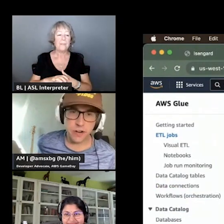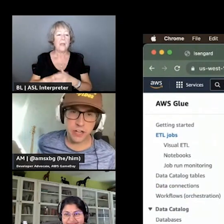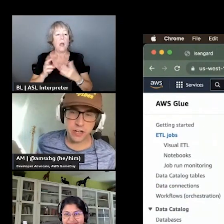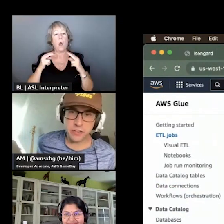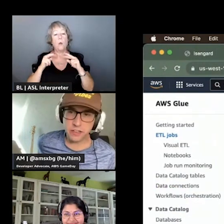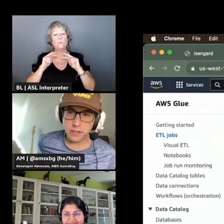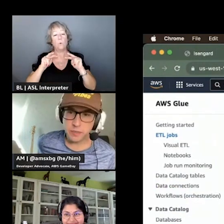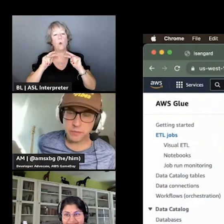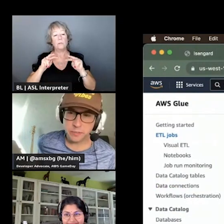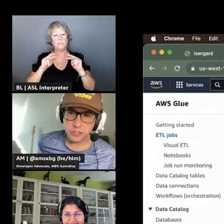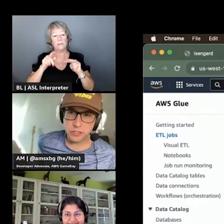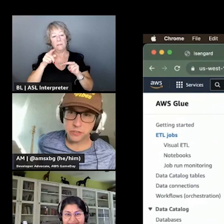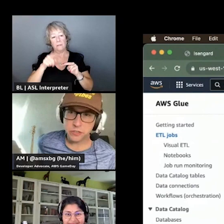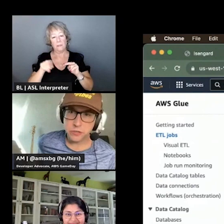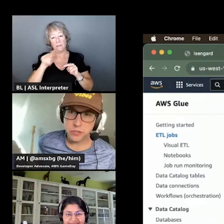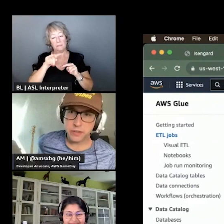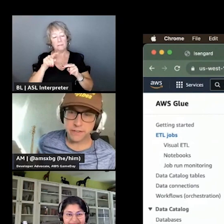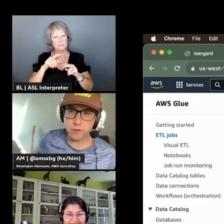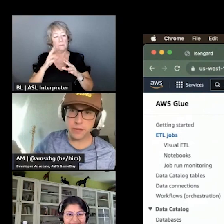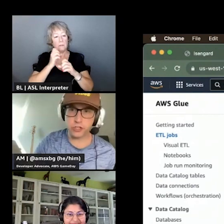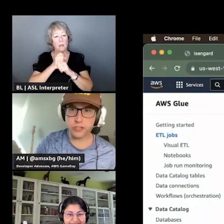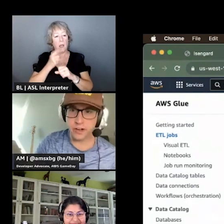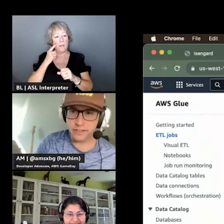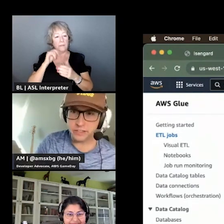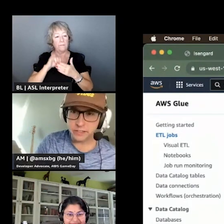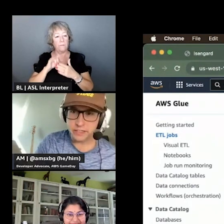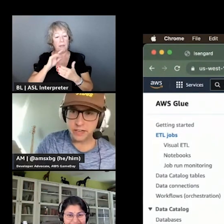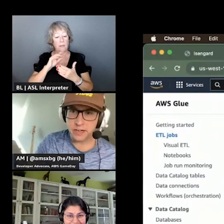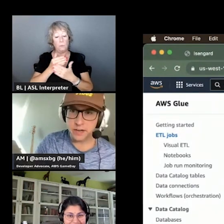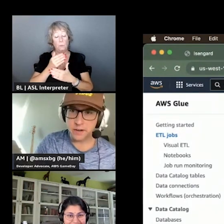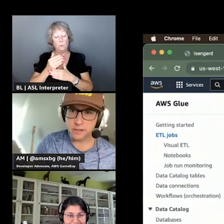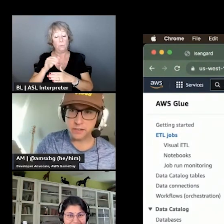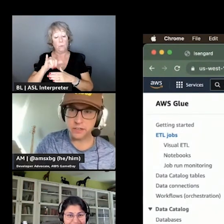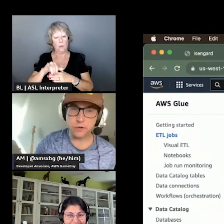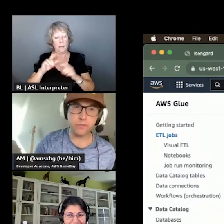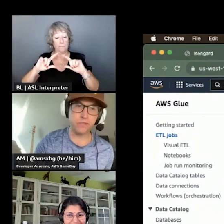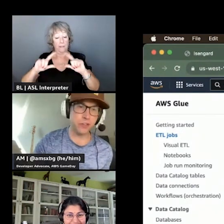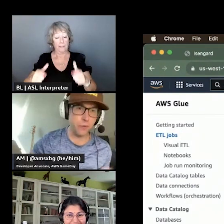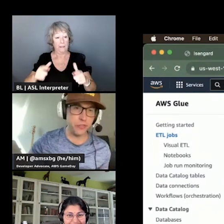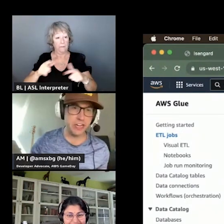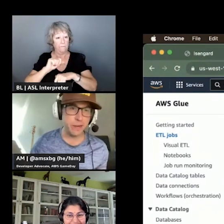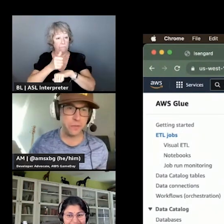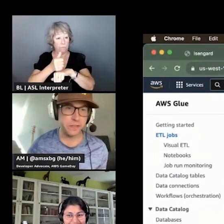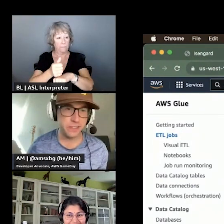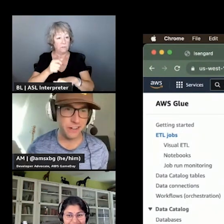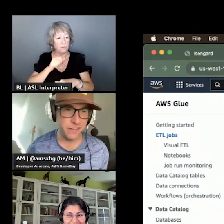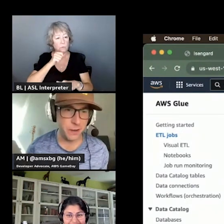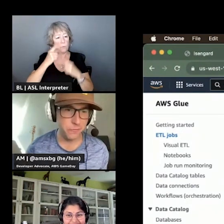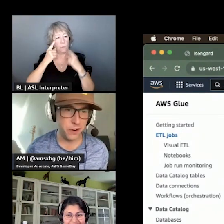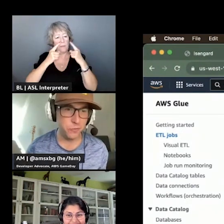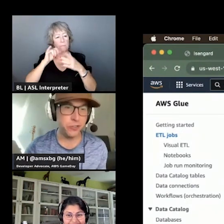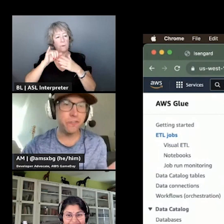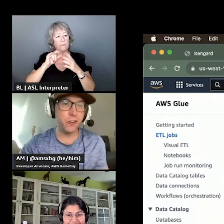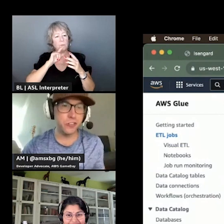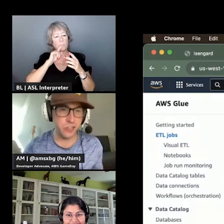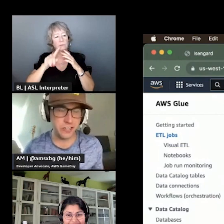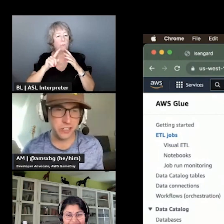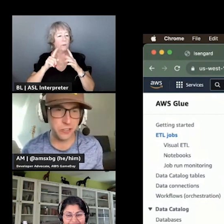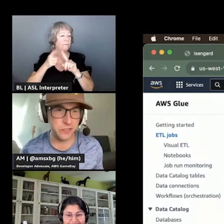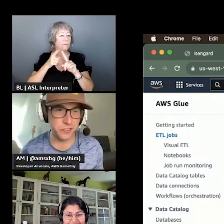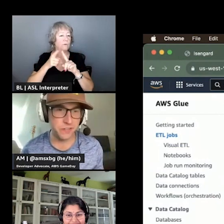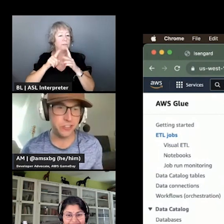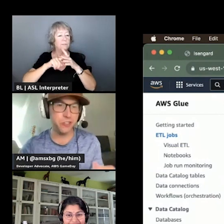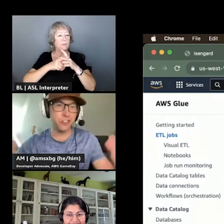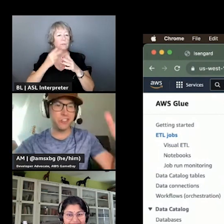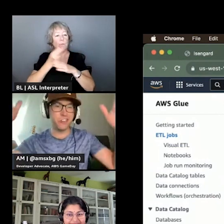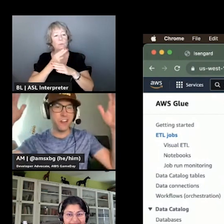you know, I think a lot of people, especially those new to Lake Formation, obviously, you know, you don't think about this stuff up front when you're first starting to